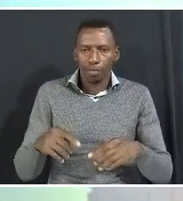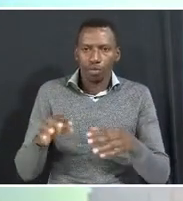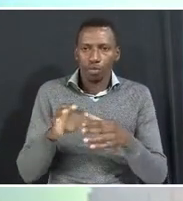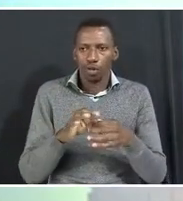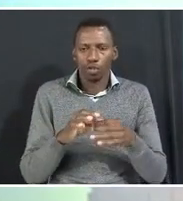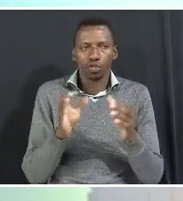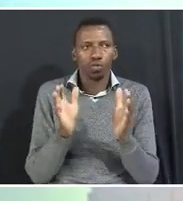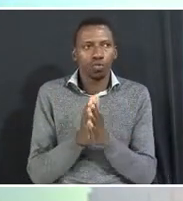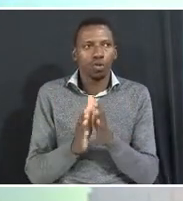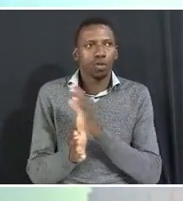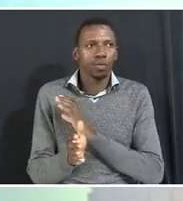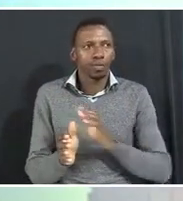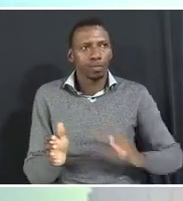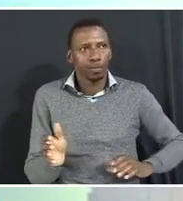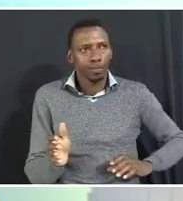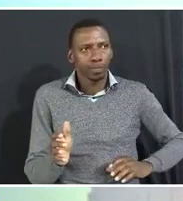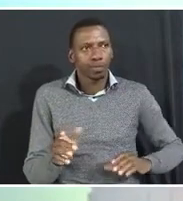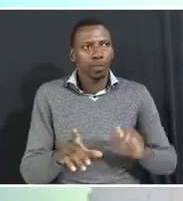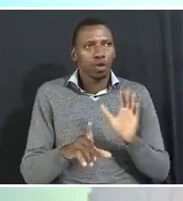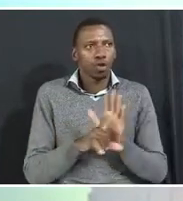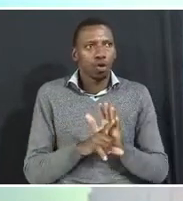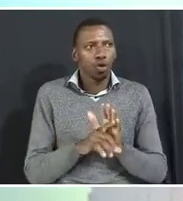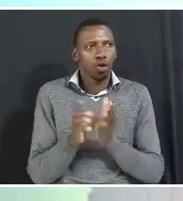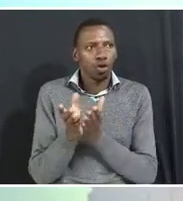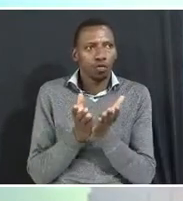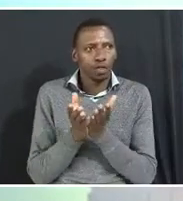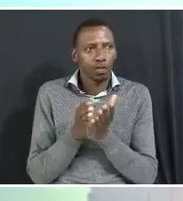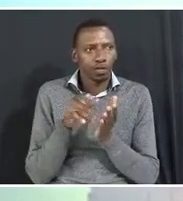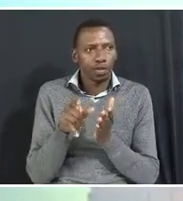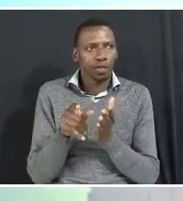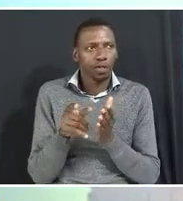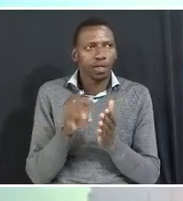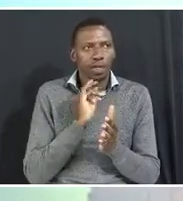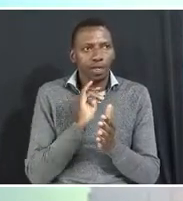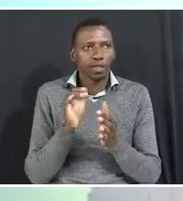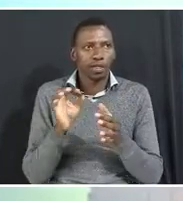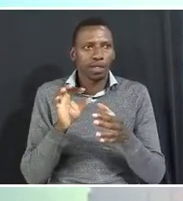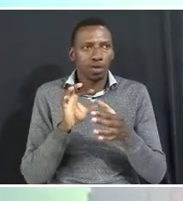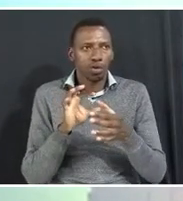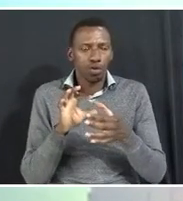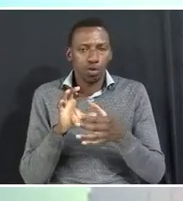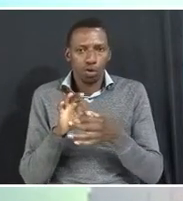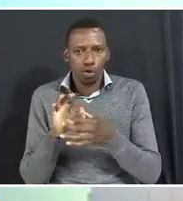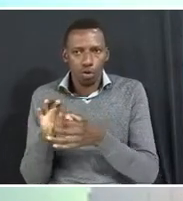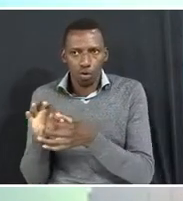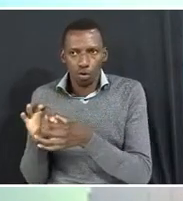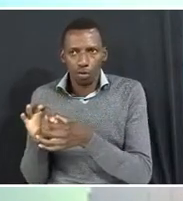Christ. The law of service becomes the connecting link which